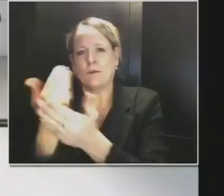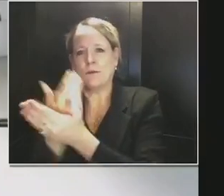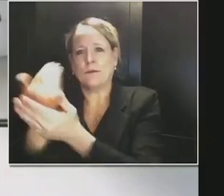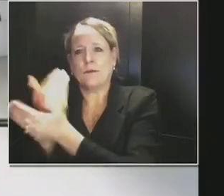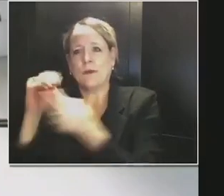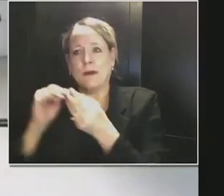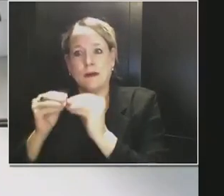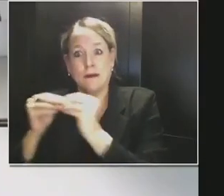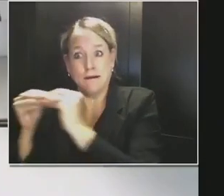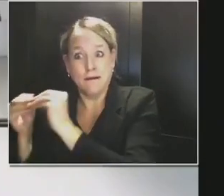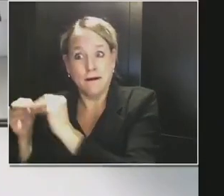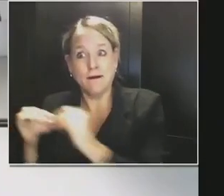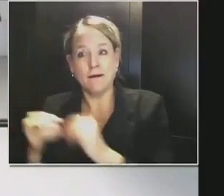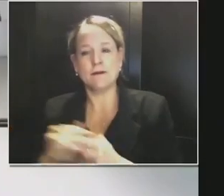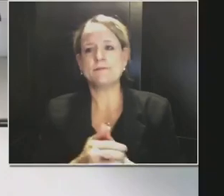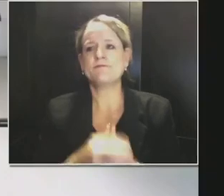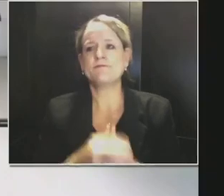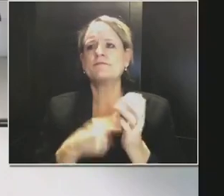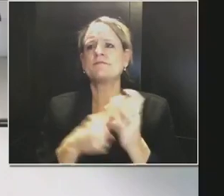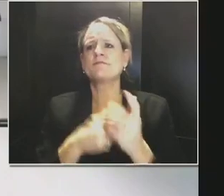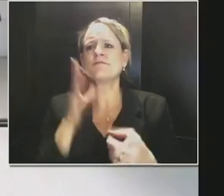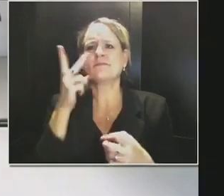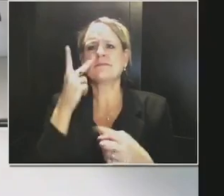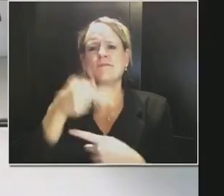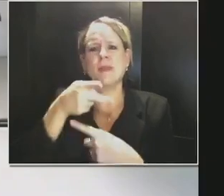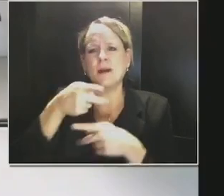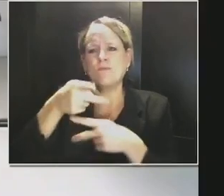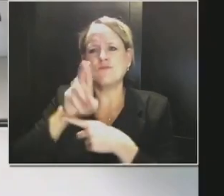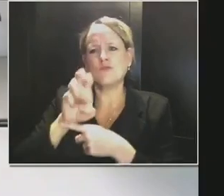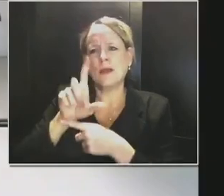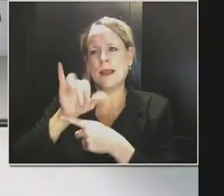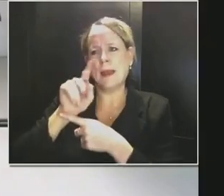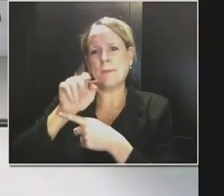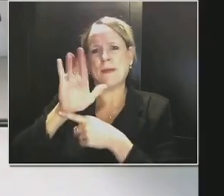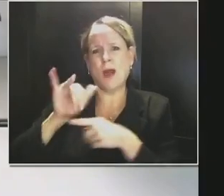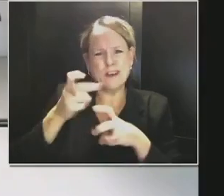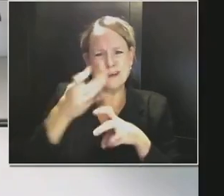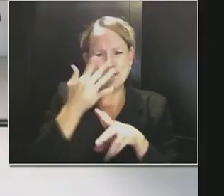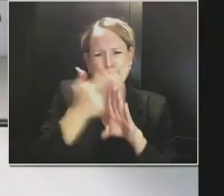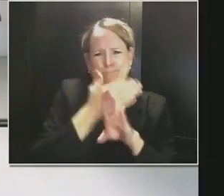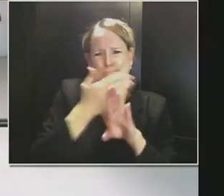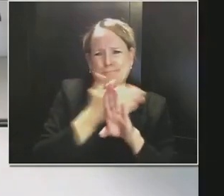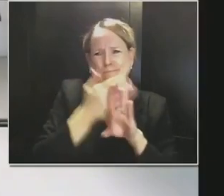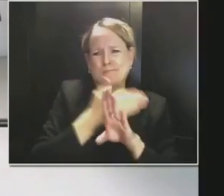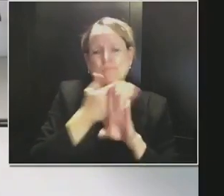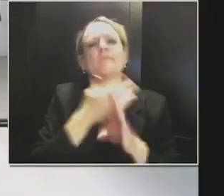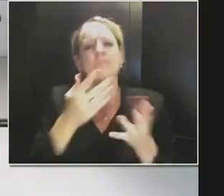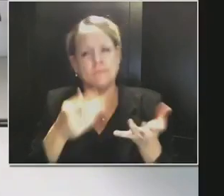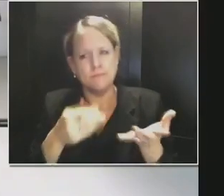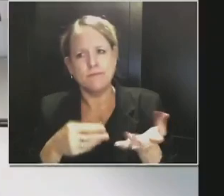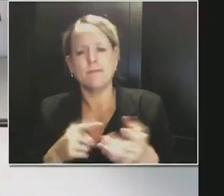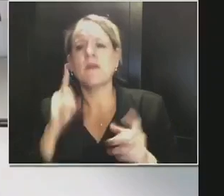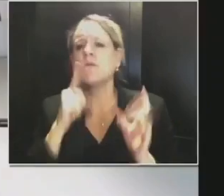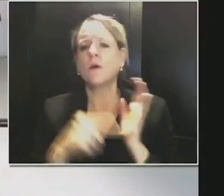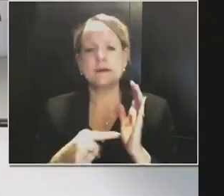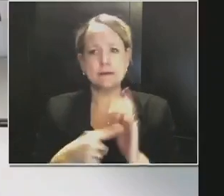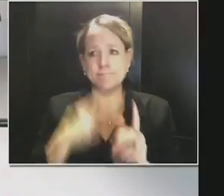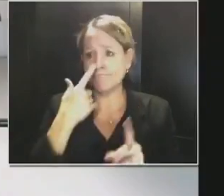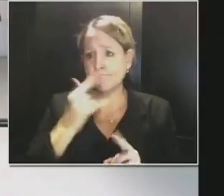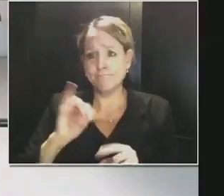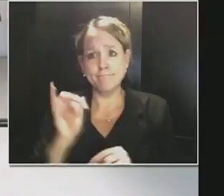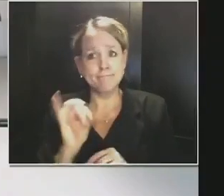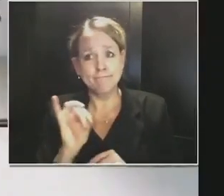symptoms, whether they were hospitalized or not, where they lived, what profession they might be part of, are all things